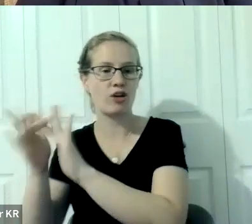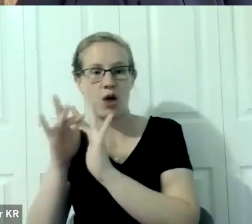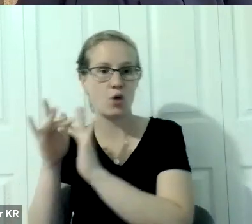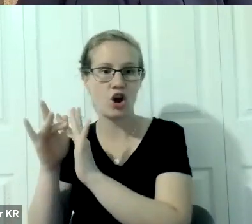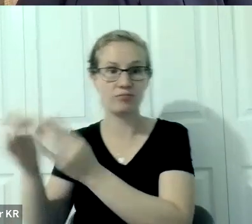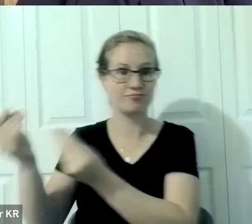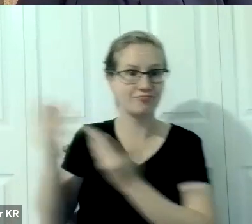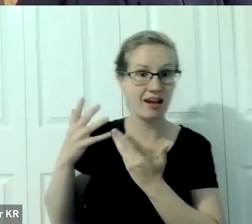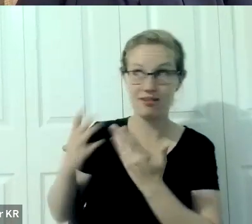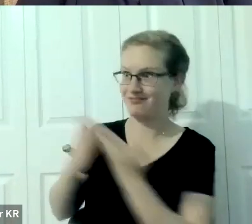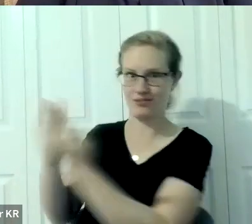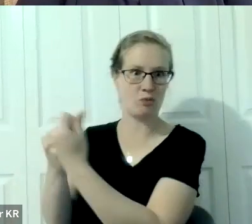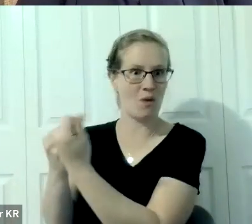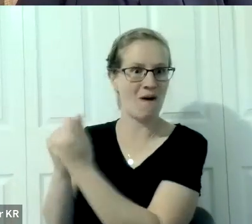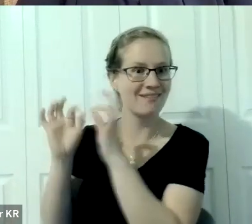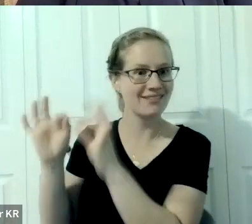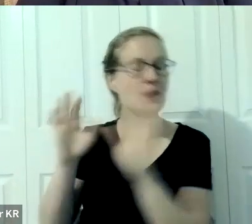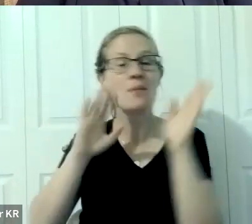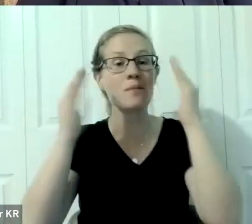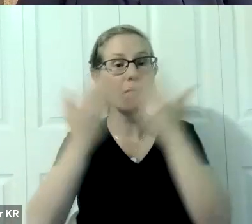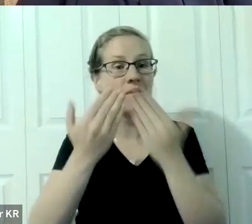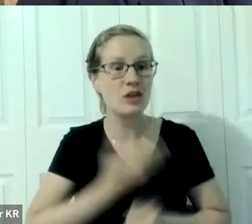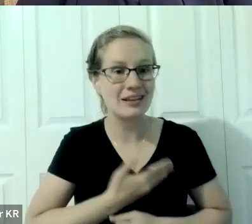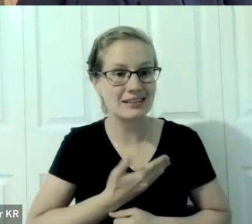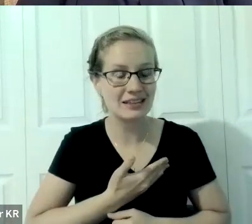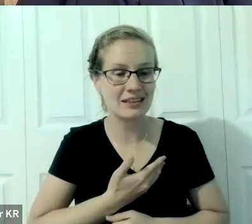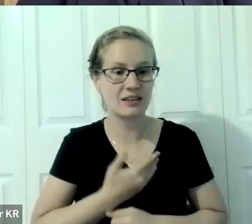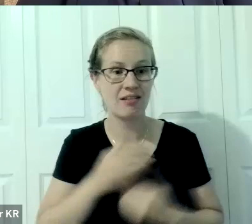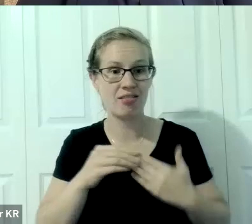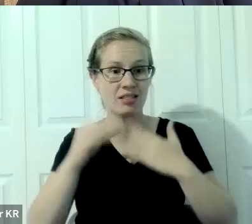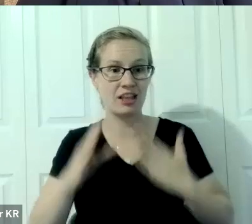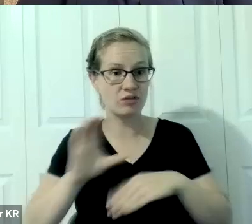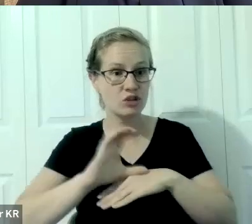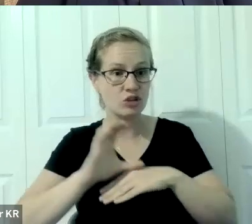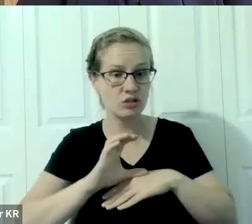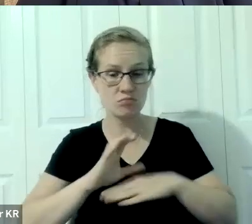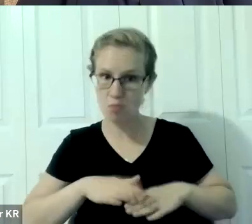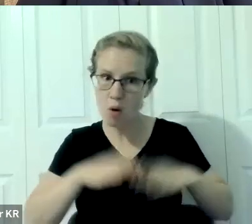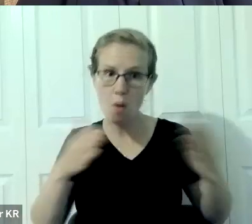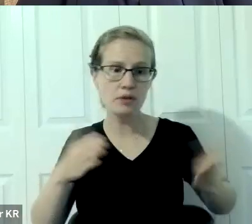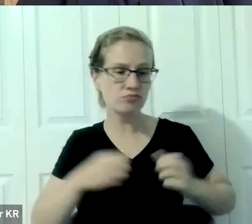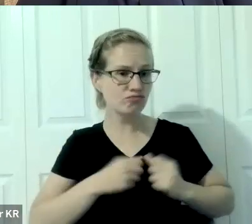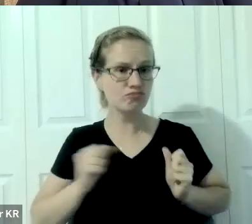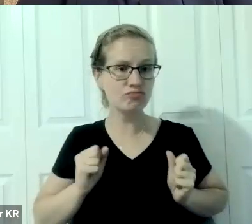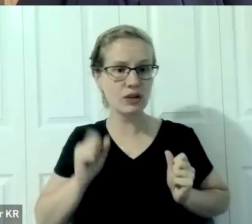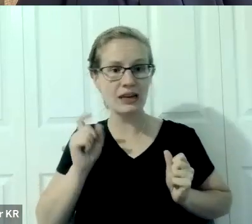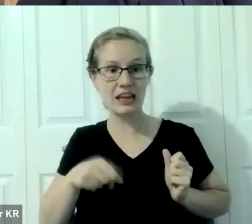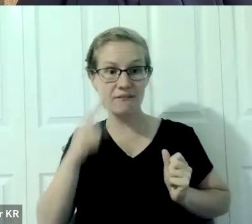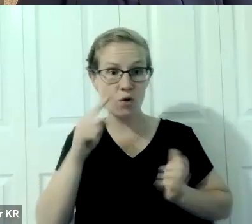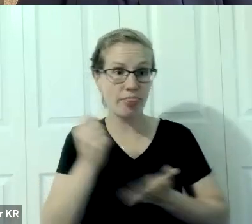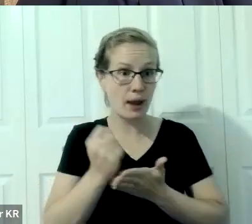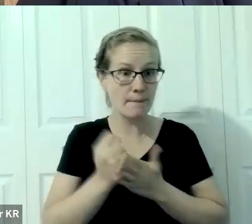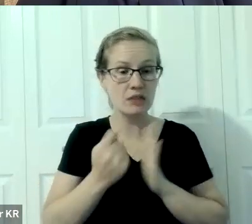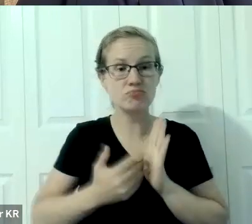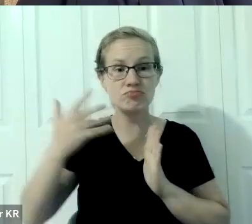them support. But Pope Francis, even as the leader of the church, has been open about his need to get therapy from